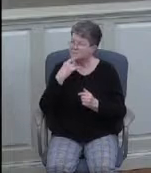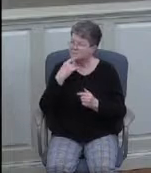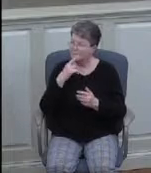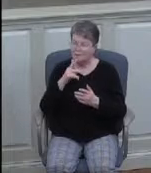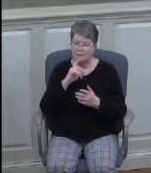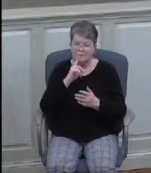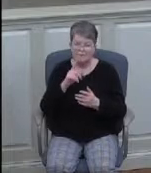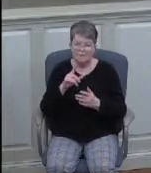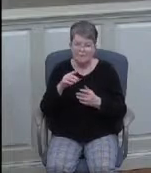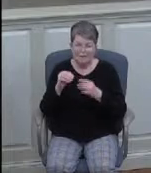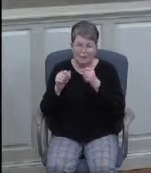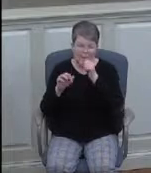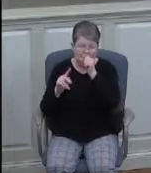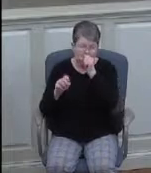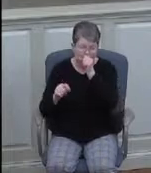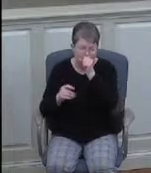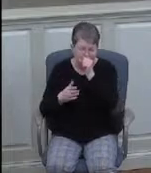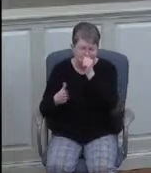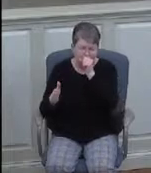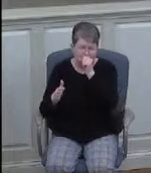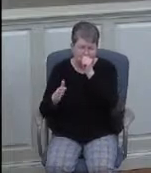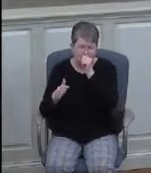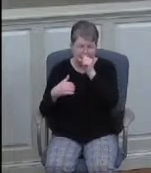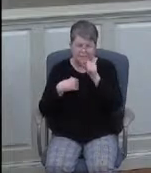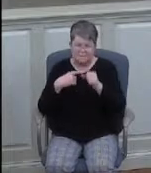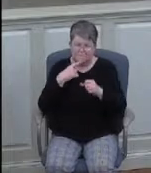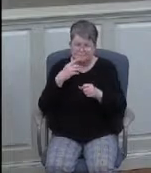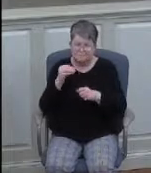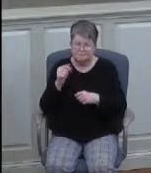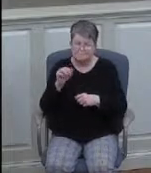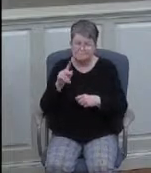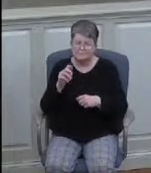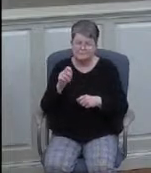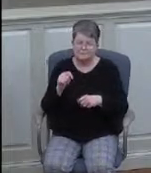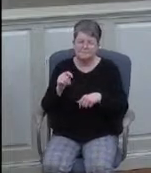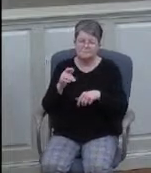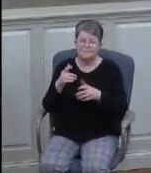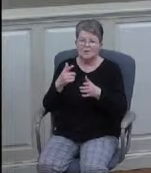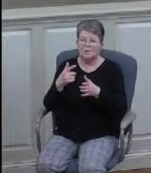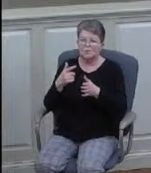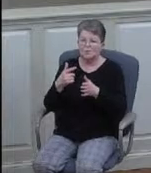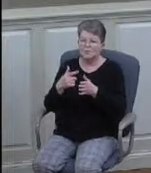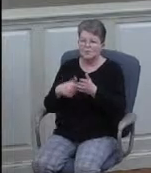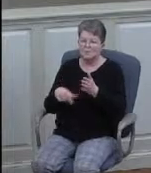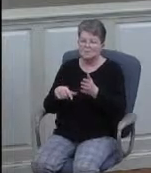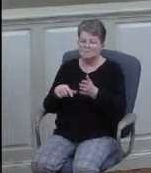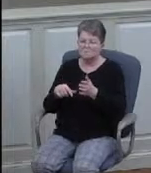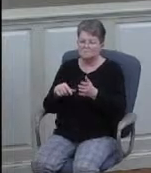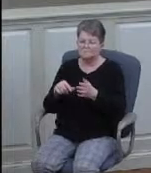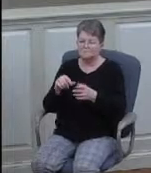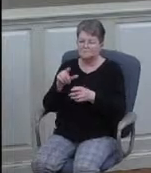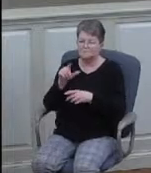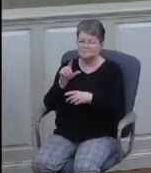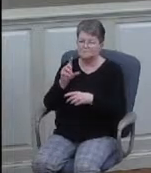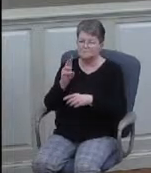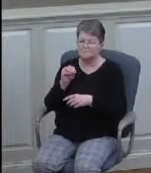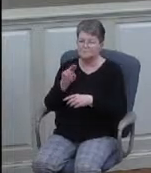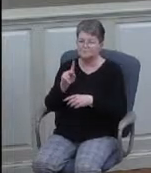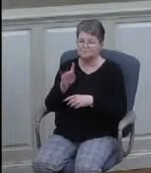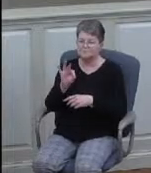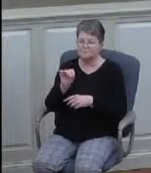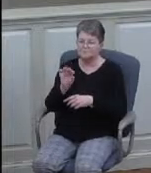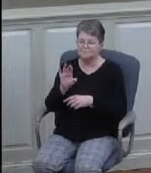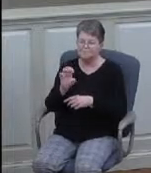marketing plan? Well, when I say market, it's like the available, what's the workforce, the labor pool that's in the market